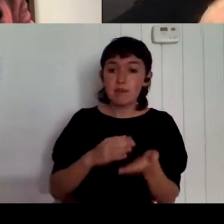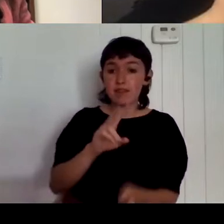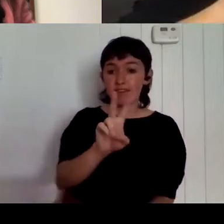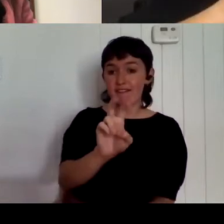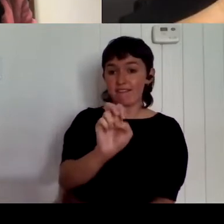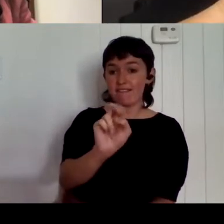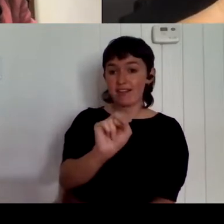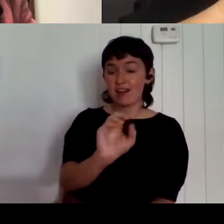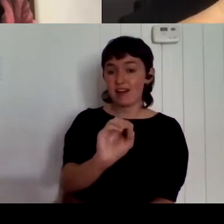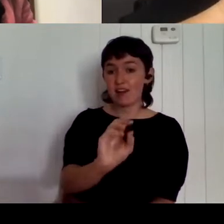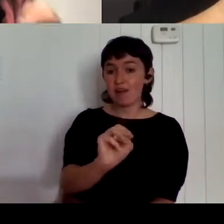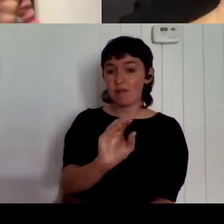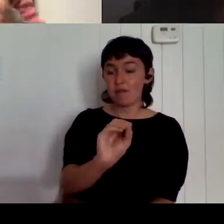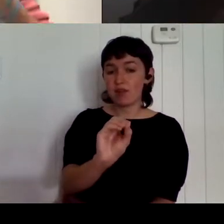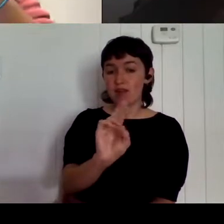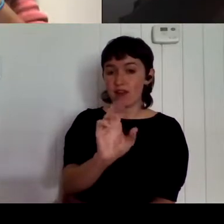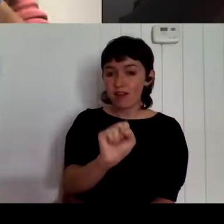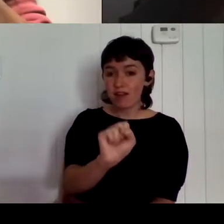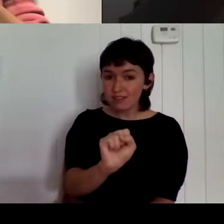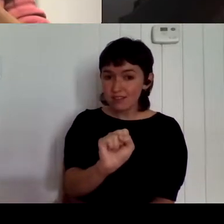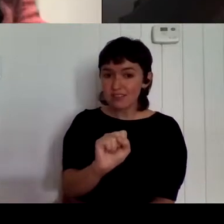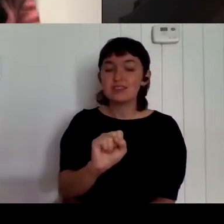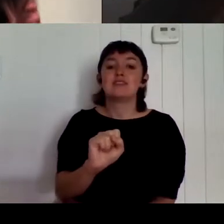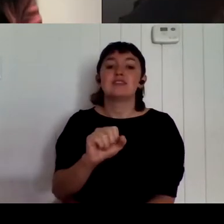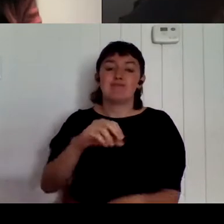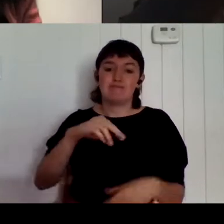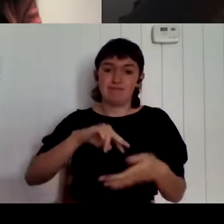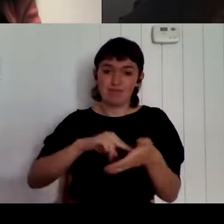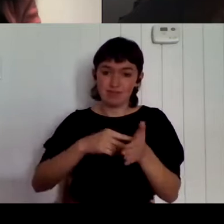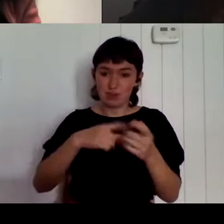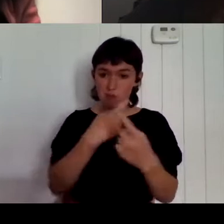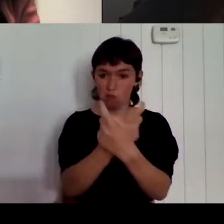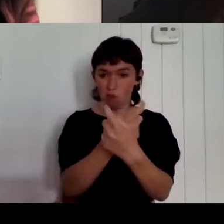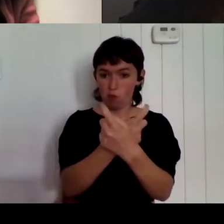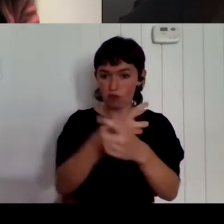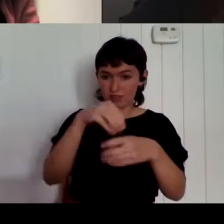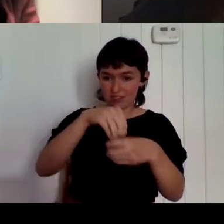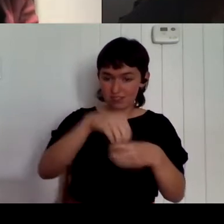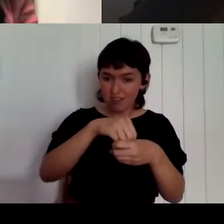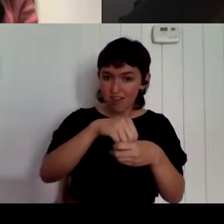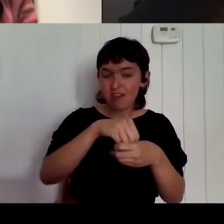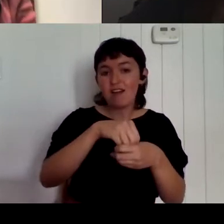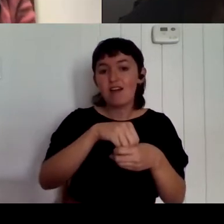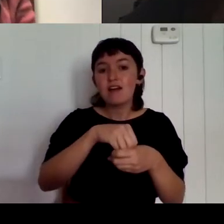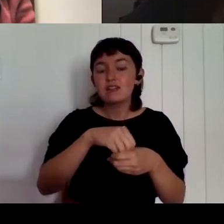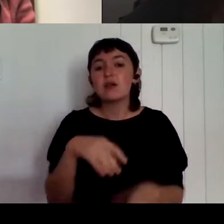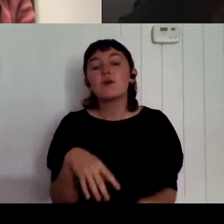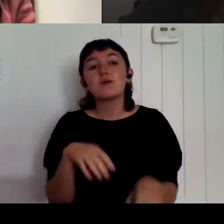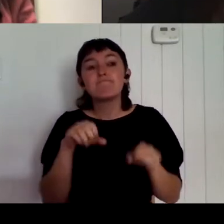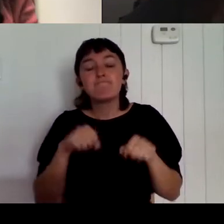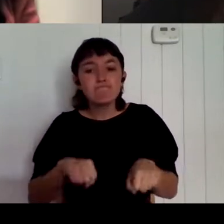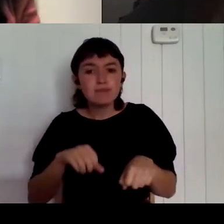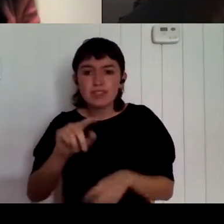stung, that there's like poison in there. So, I'm guessing some of it would be due to toxins that exist in these